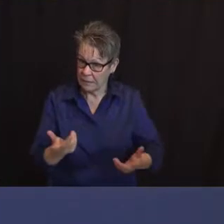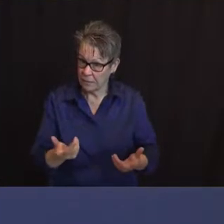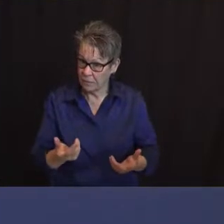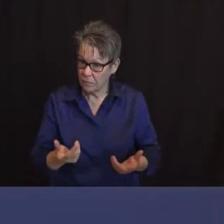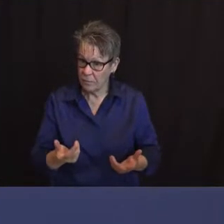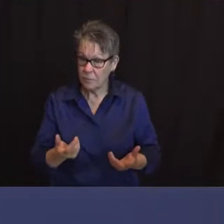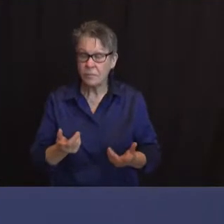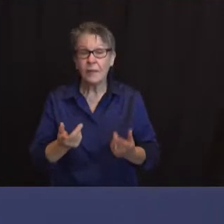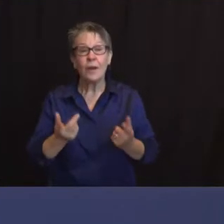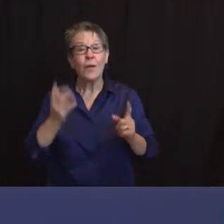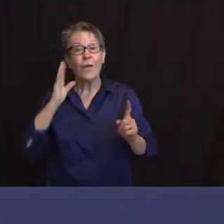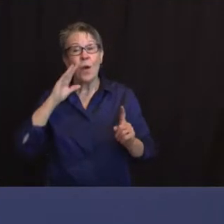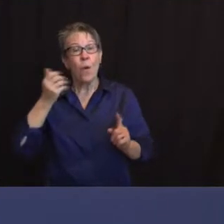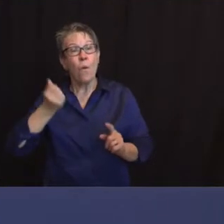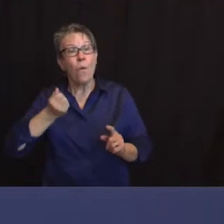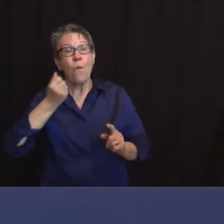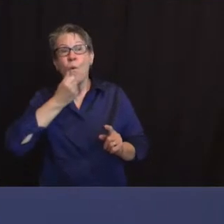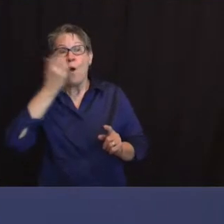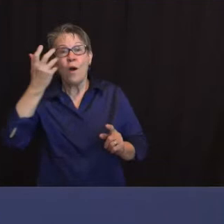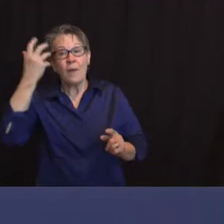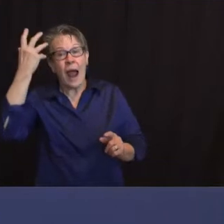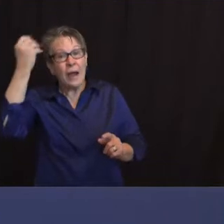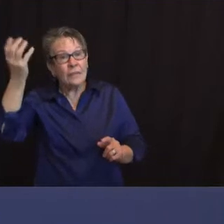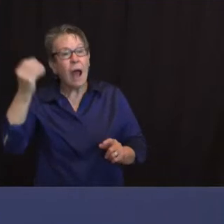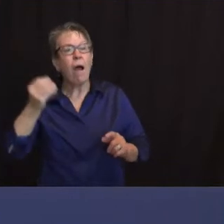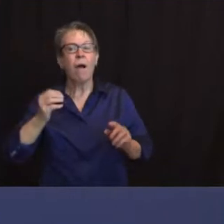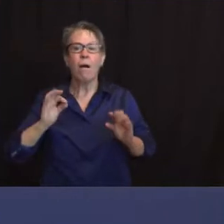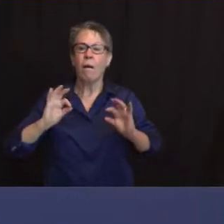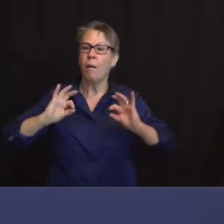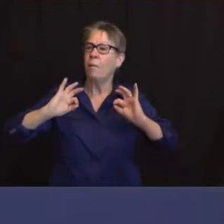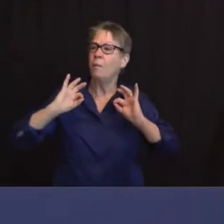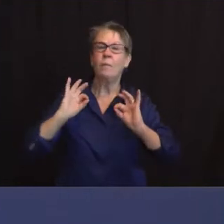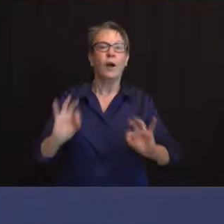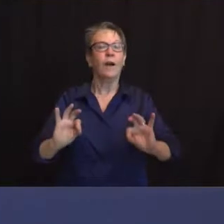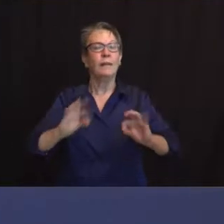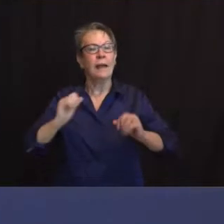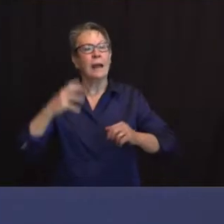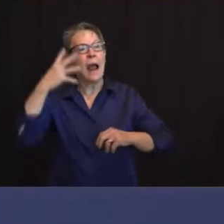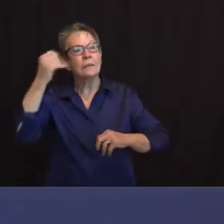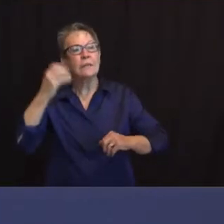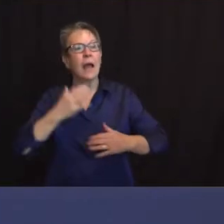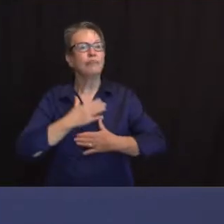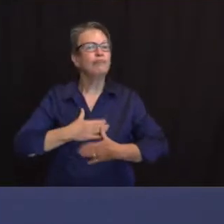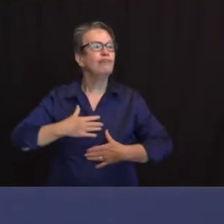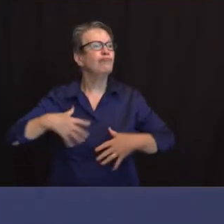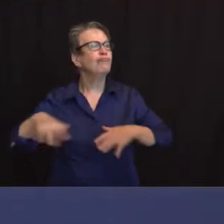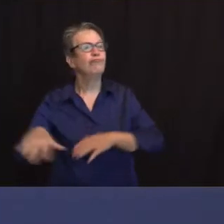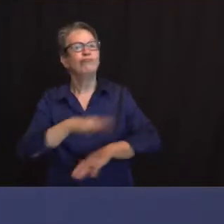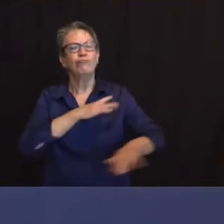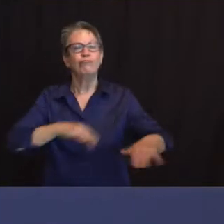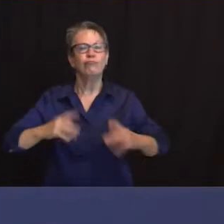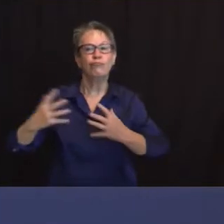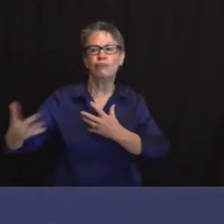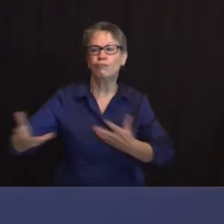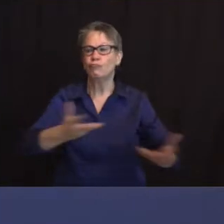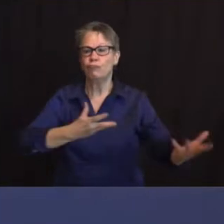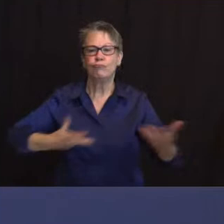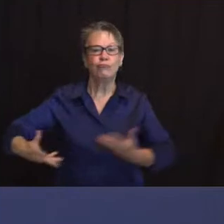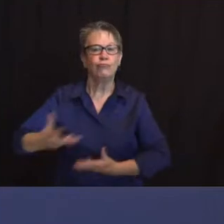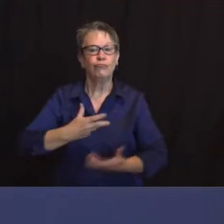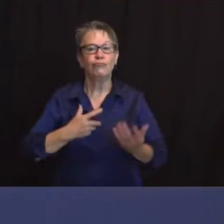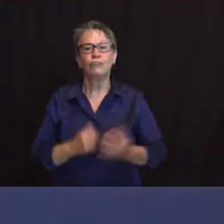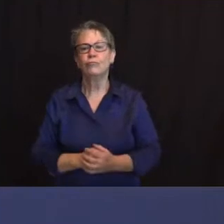efforts. Let's get all of this done together. With that, please help me welcome the woman who needs no introduction, the Commissioner of the Department of